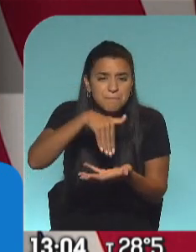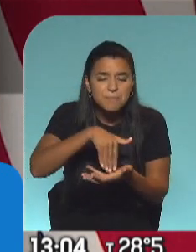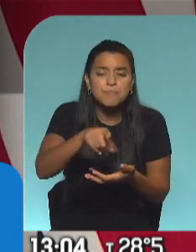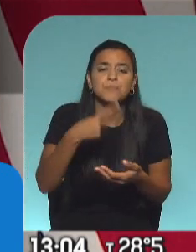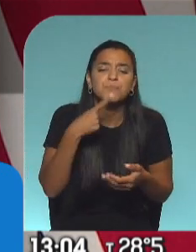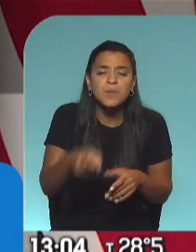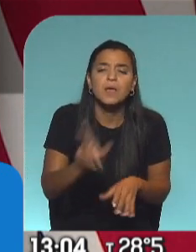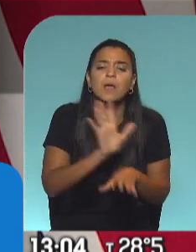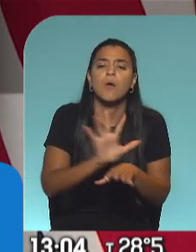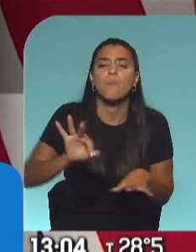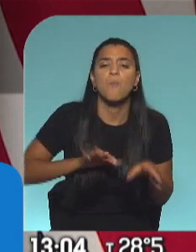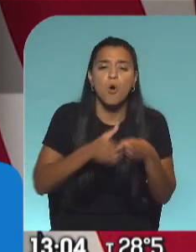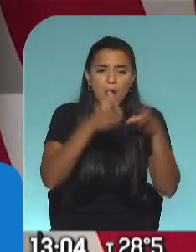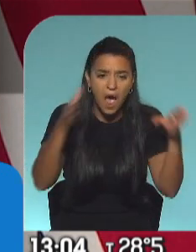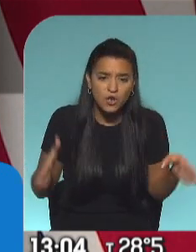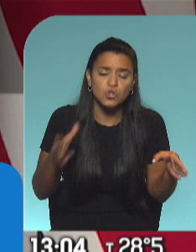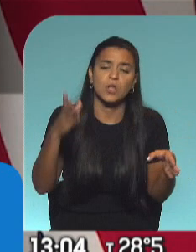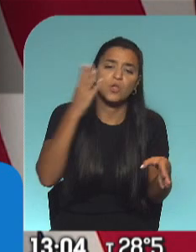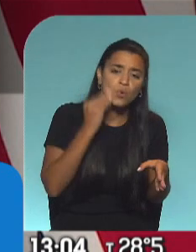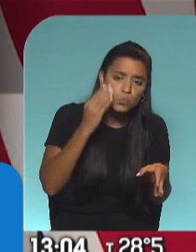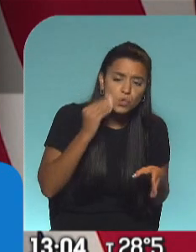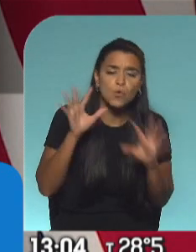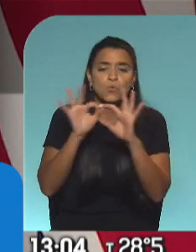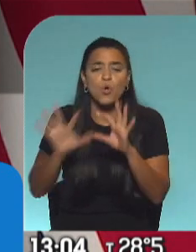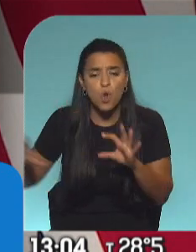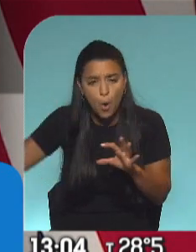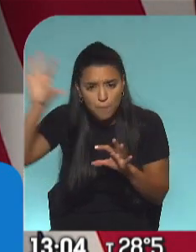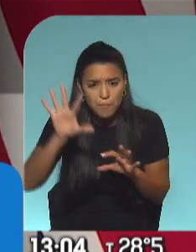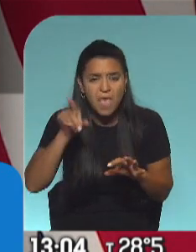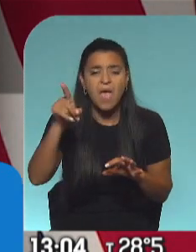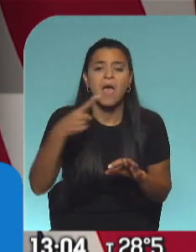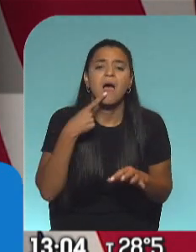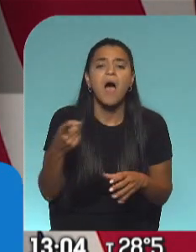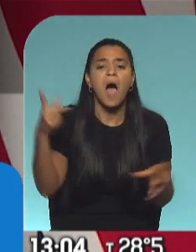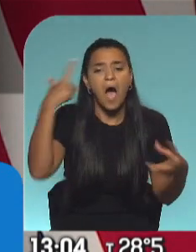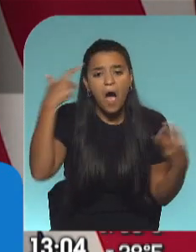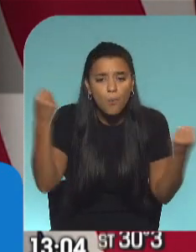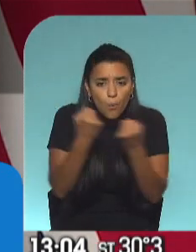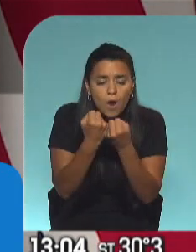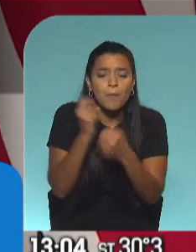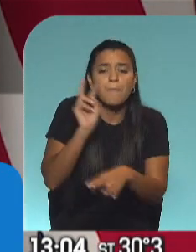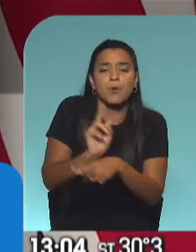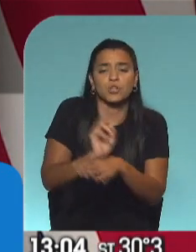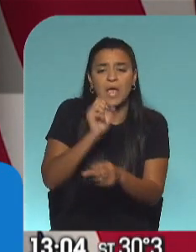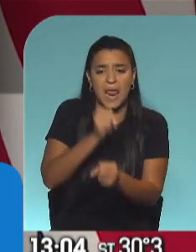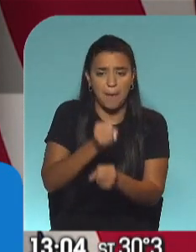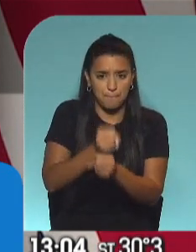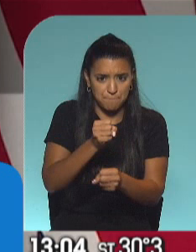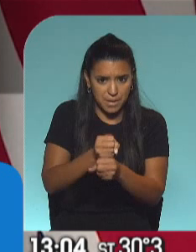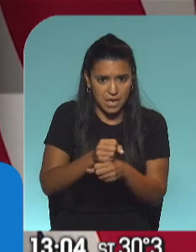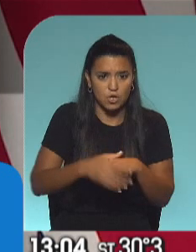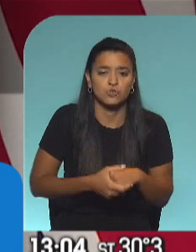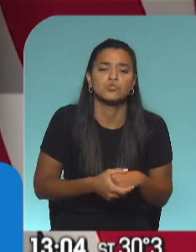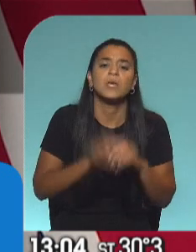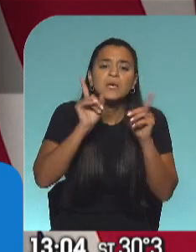comprehensive Canada-style free trade deal between the UK and the EU, a deal that will protect